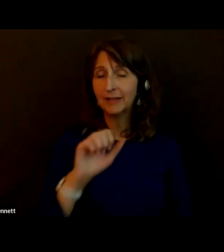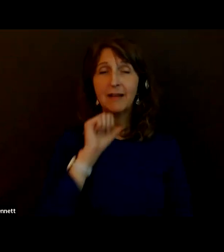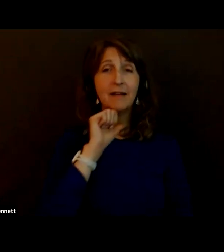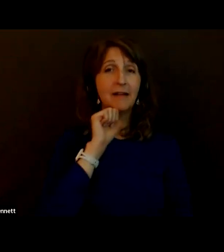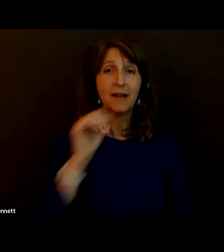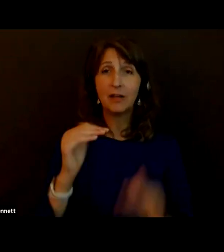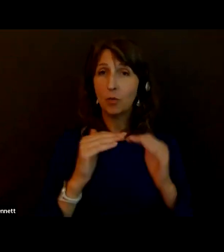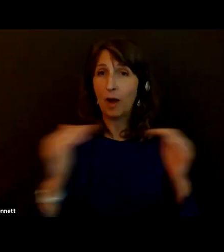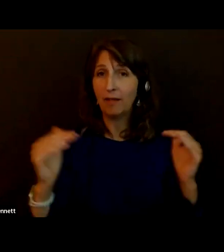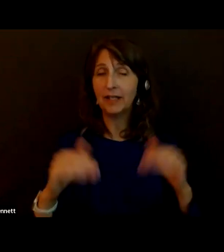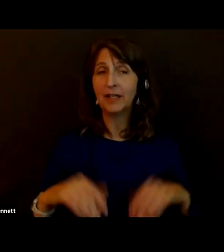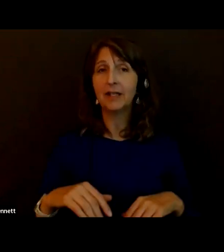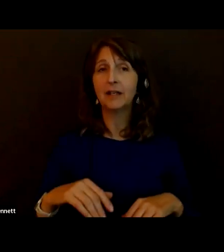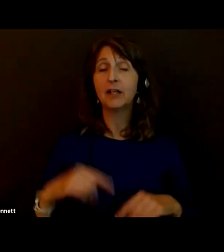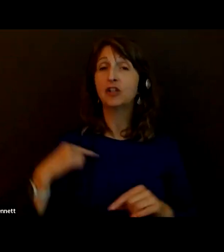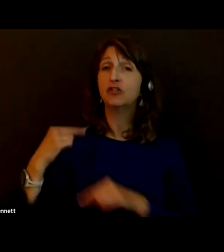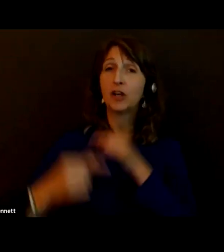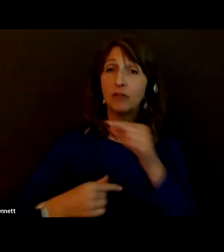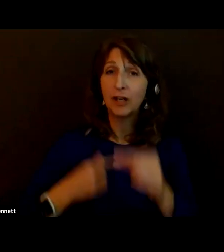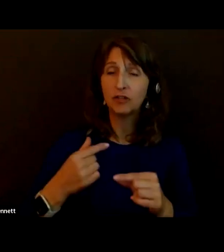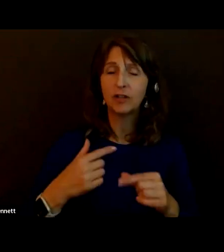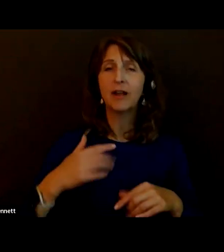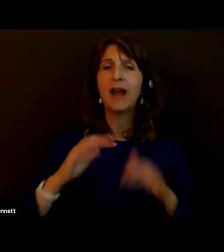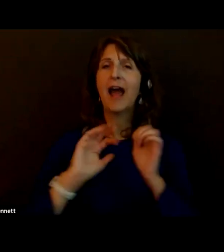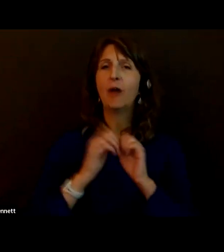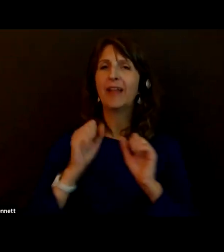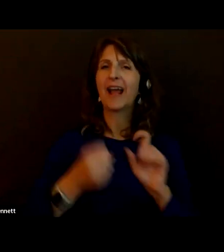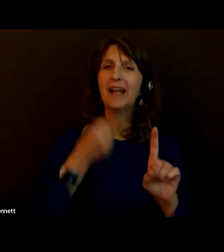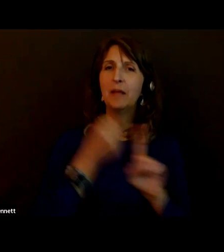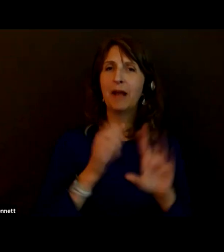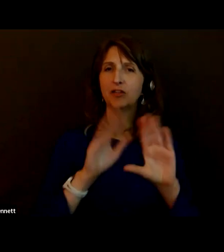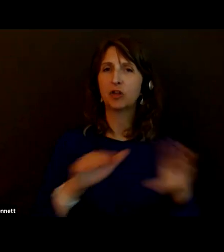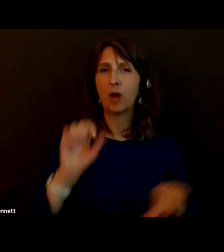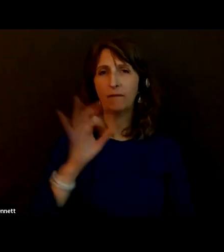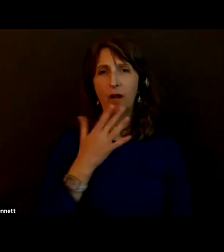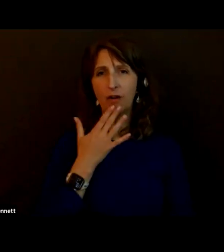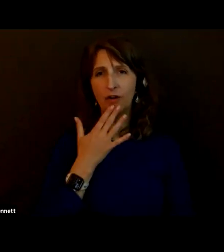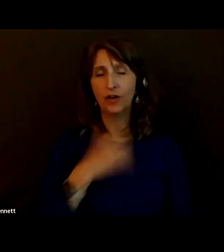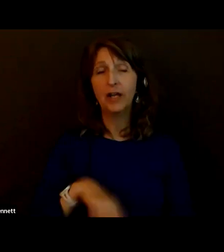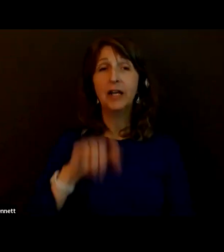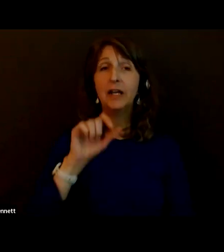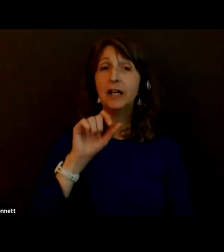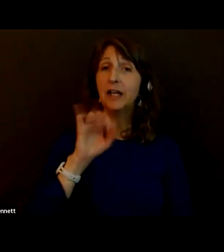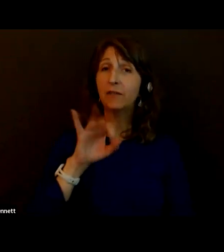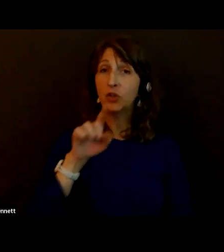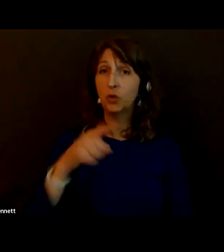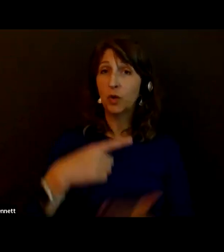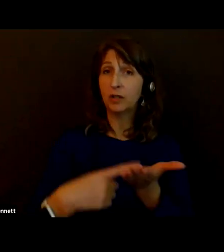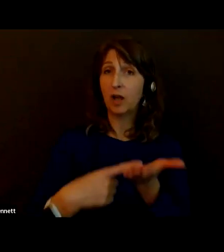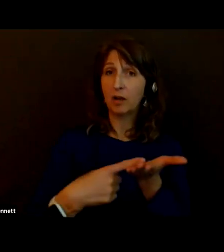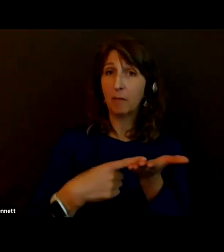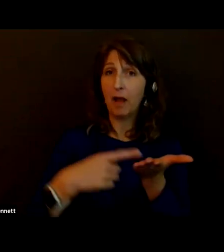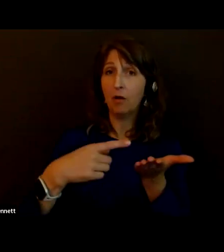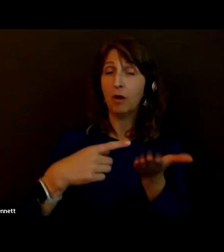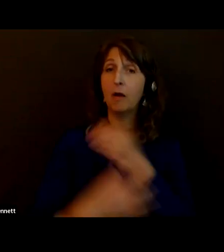those things impact children of color. When I mentioned earlier in my presentation is that if you're going to have a conversation about poverty, you cannot remove race from